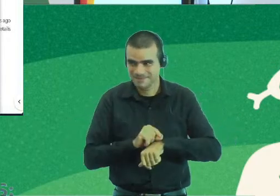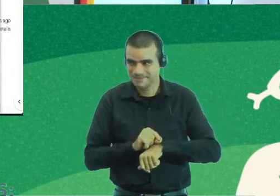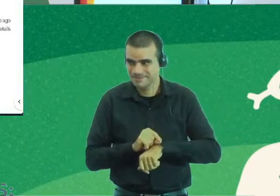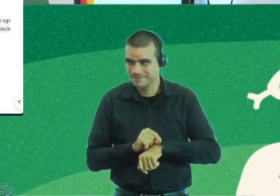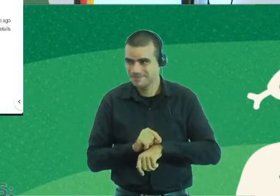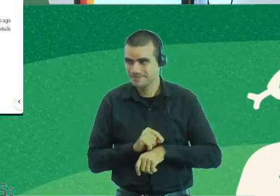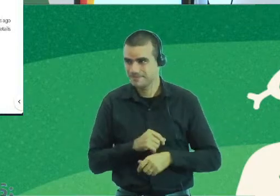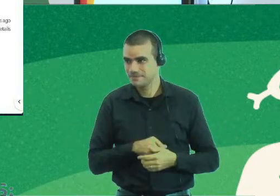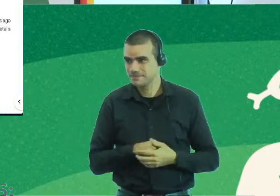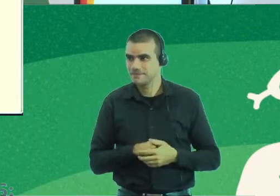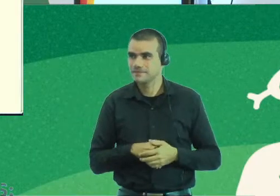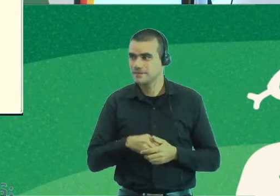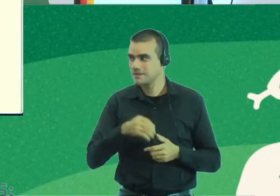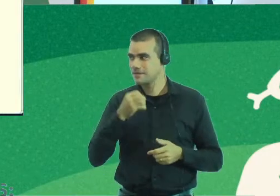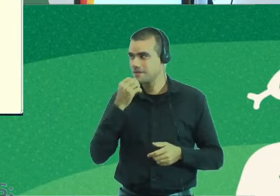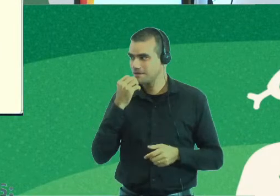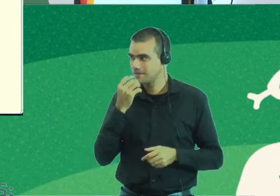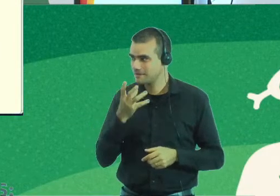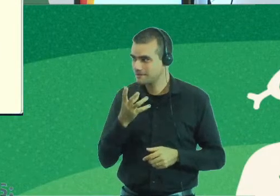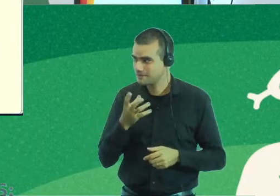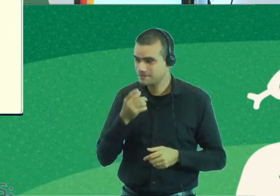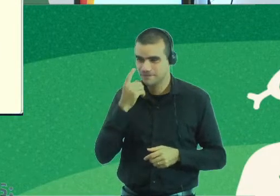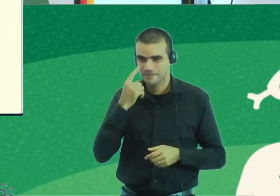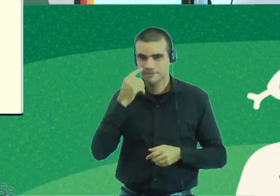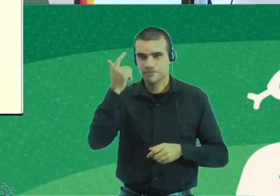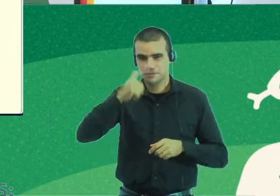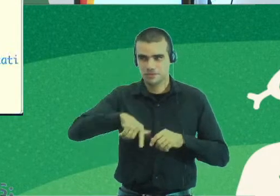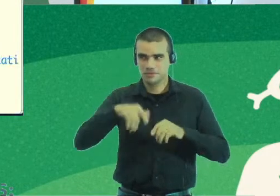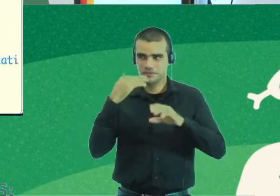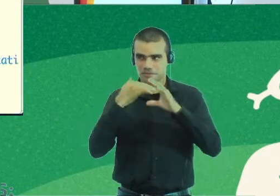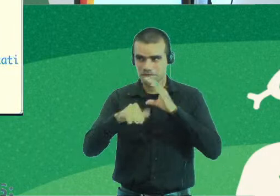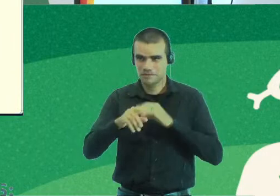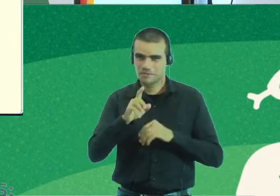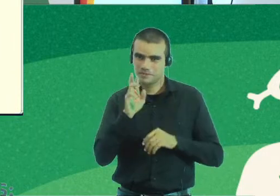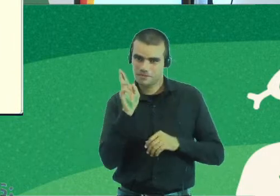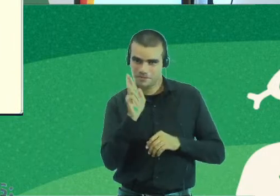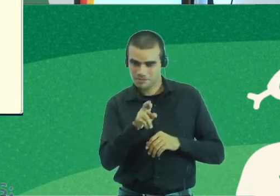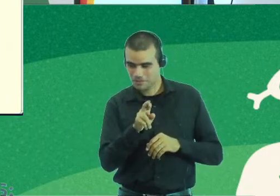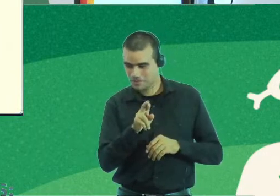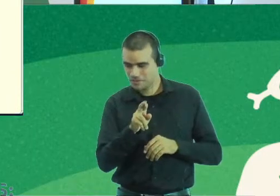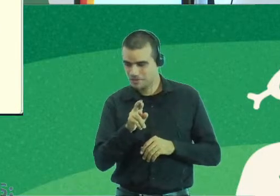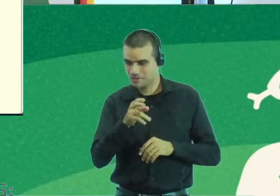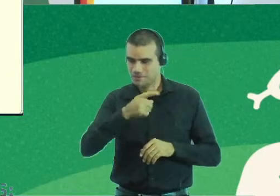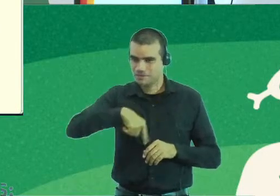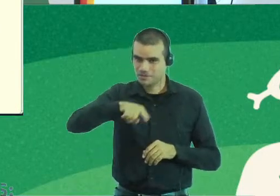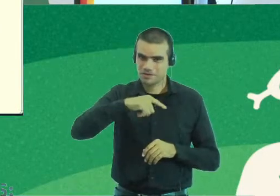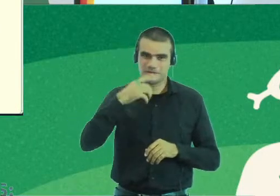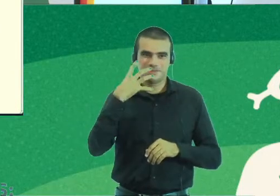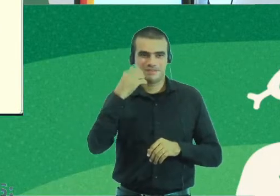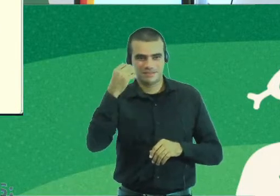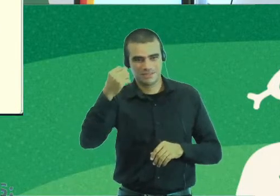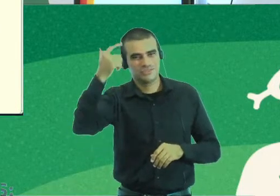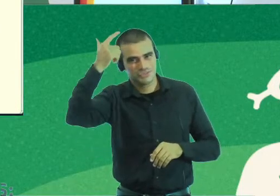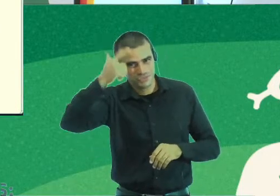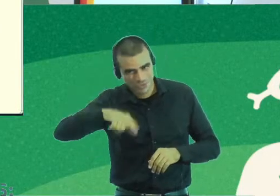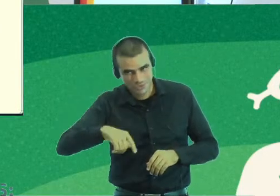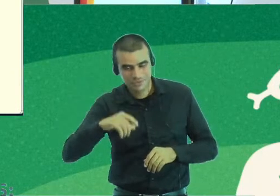Cool, so everyone send another email. You'll get a response, and then we'll travel through time again, and then I'll be finished with my